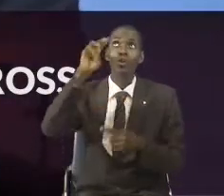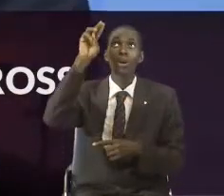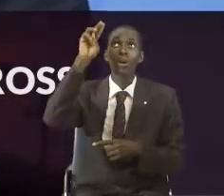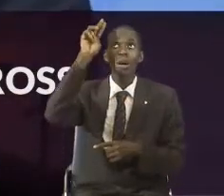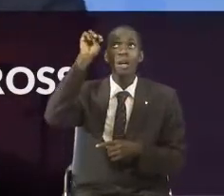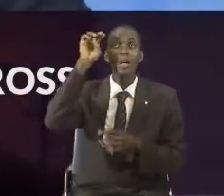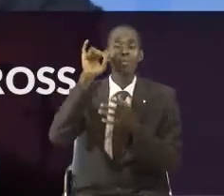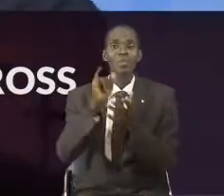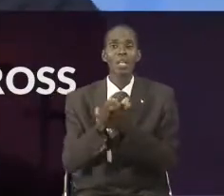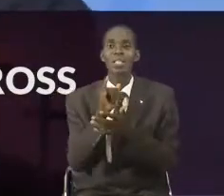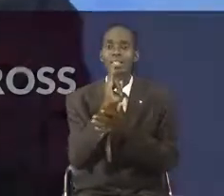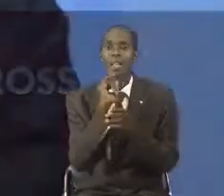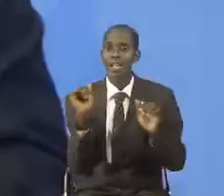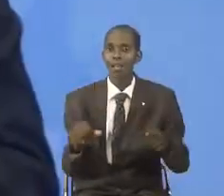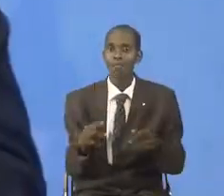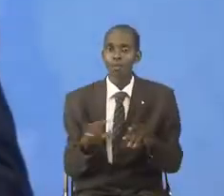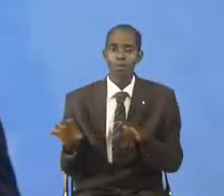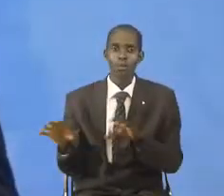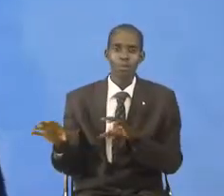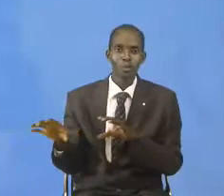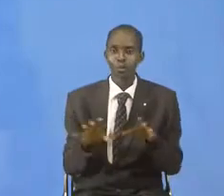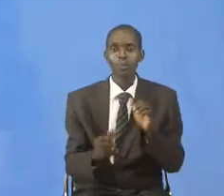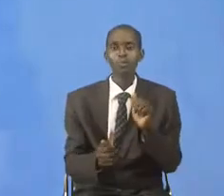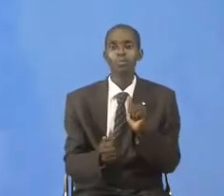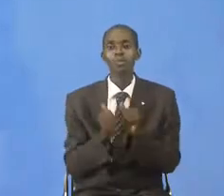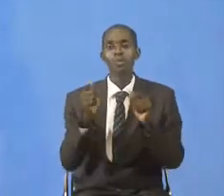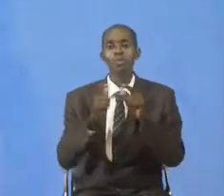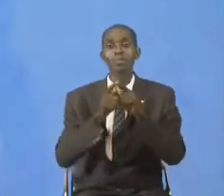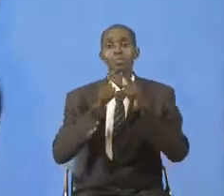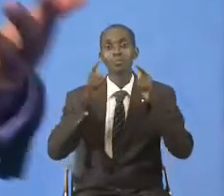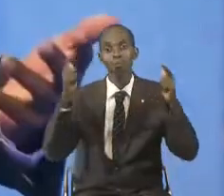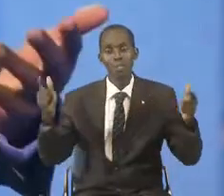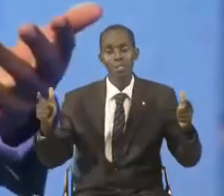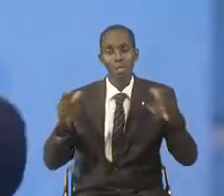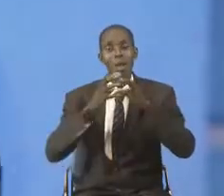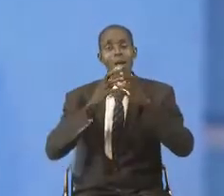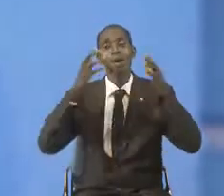life? Now, unto him that is able